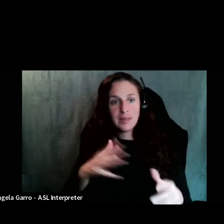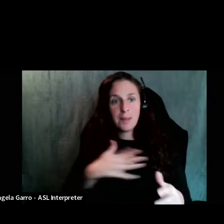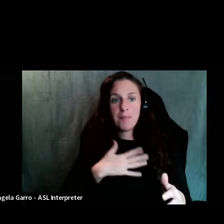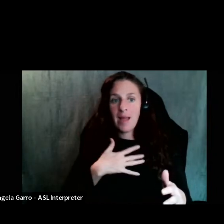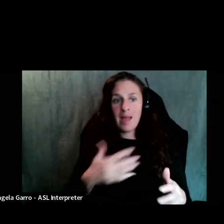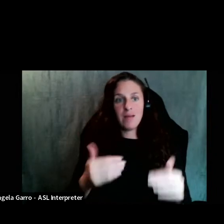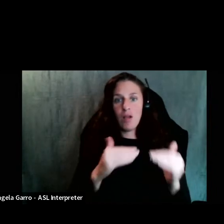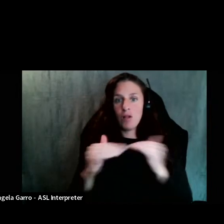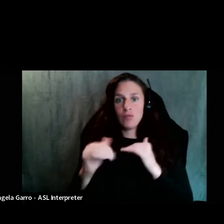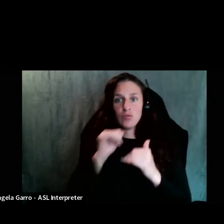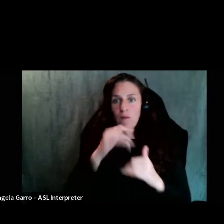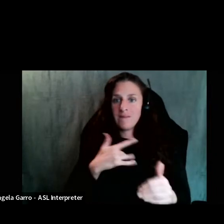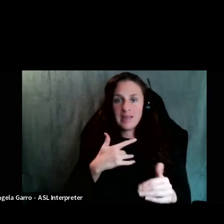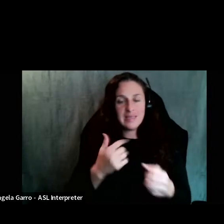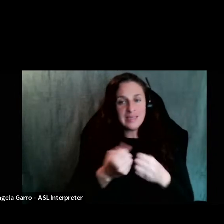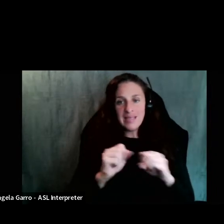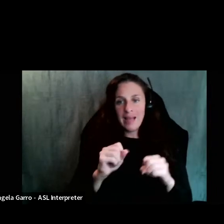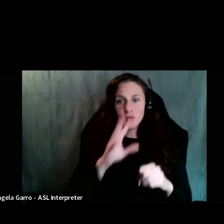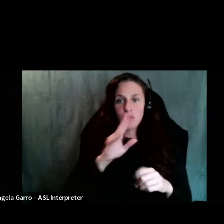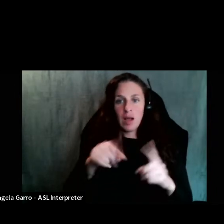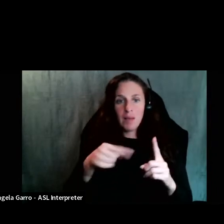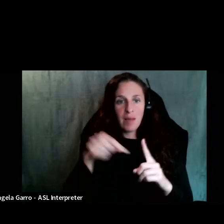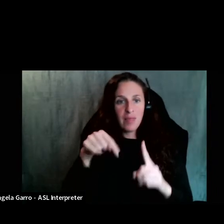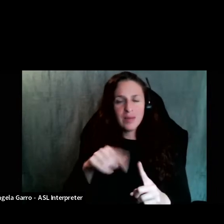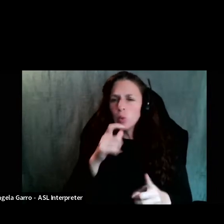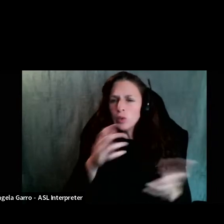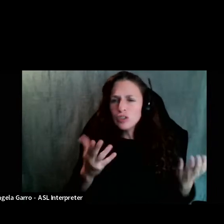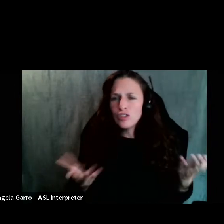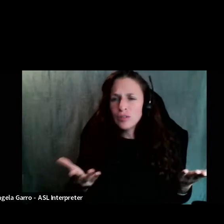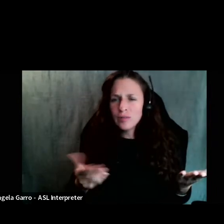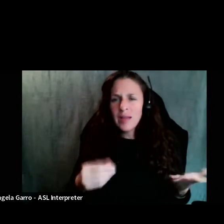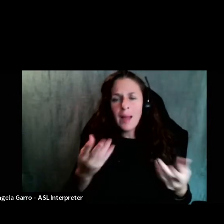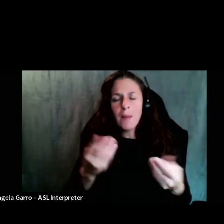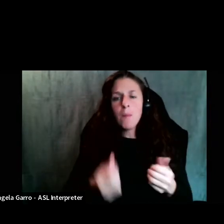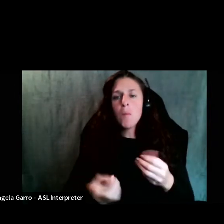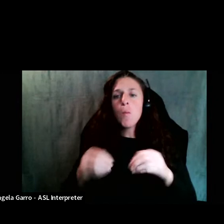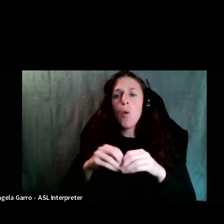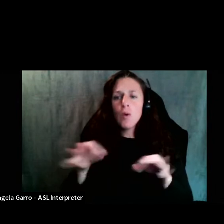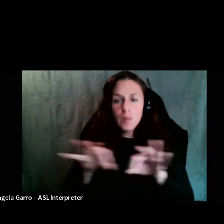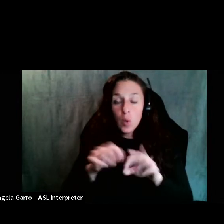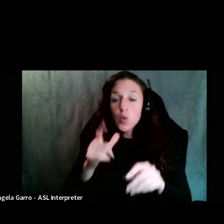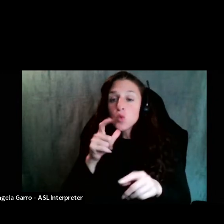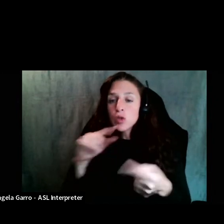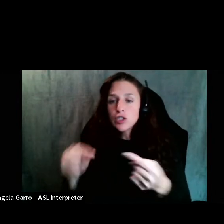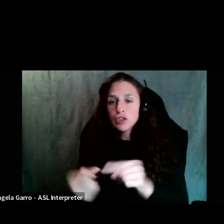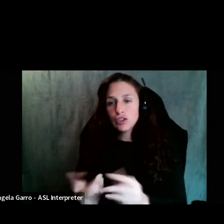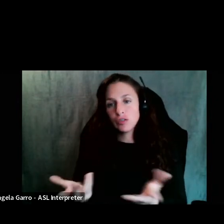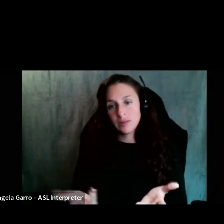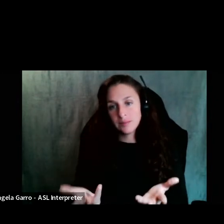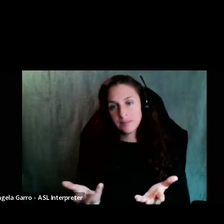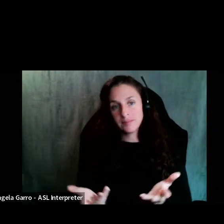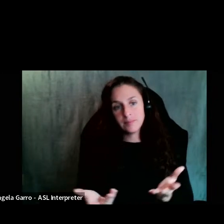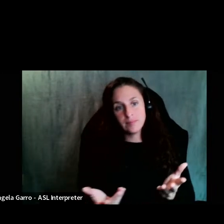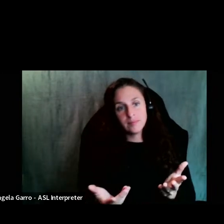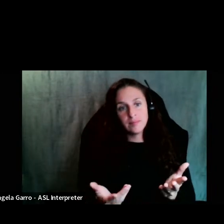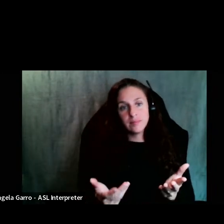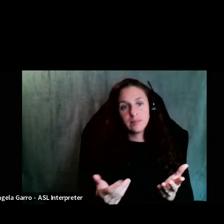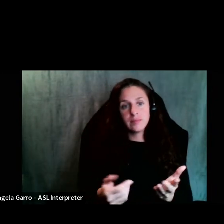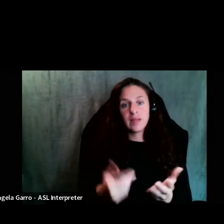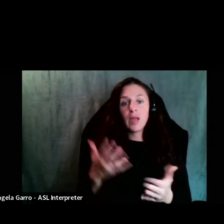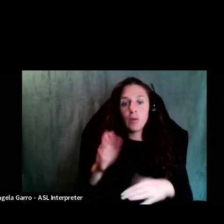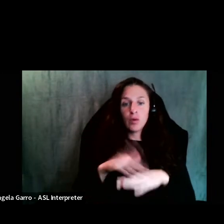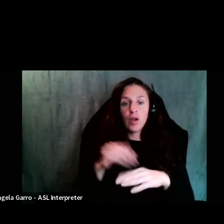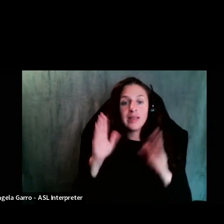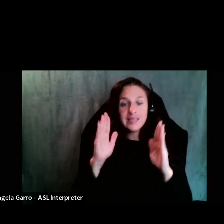about these matters in their classrooms. But who does that serve? And more importantly, who does that harm? I want to call our attention